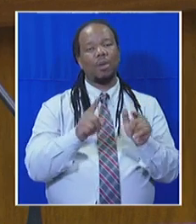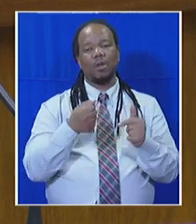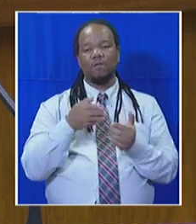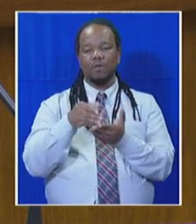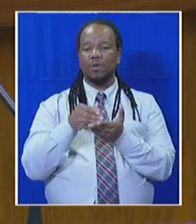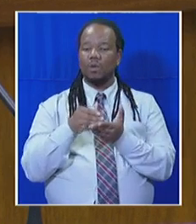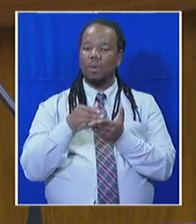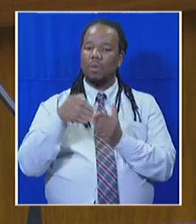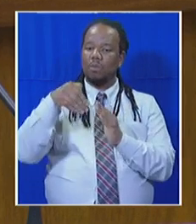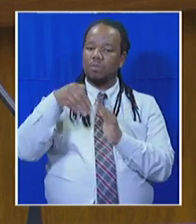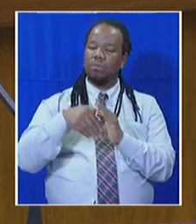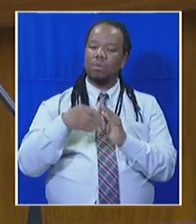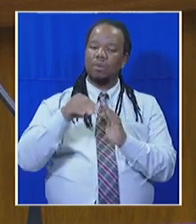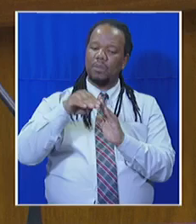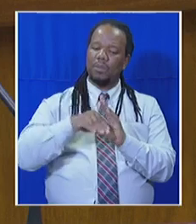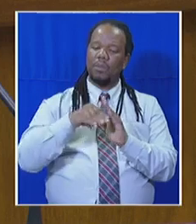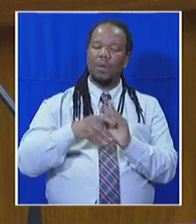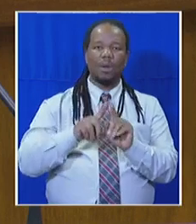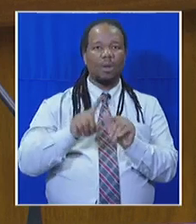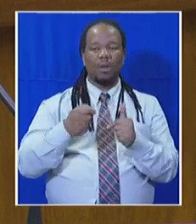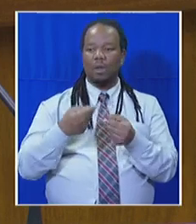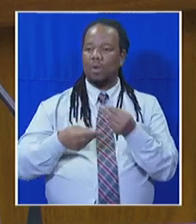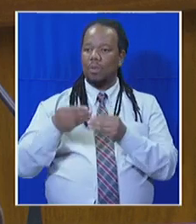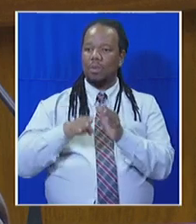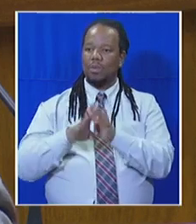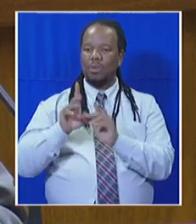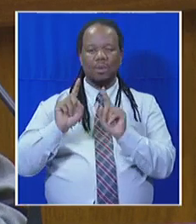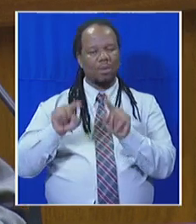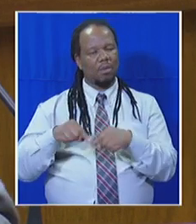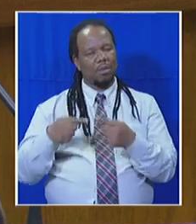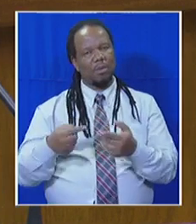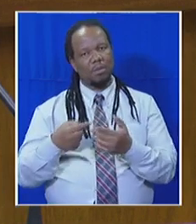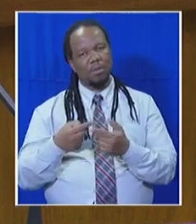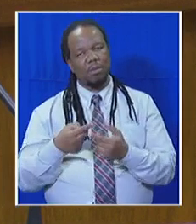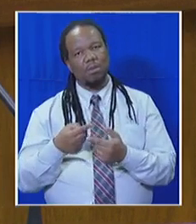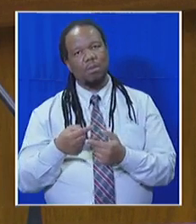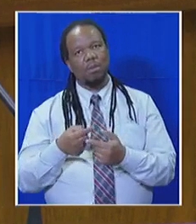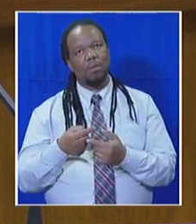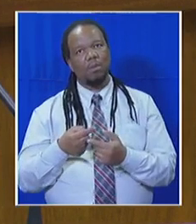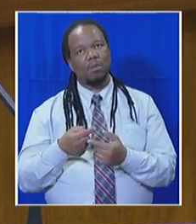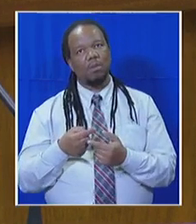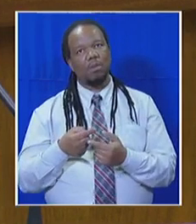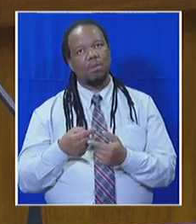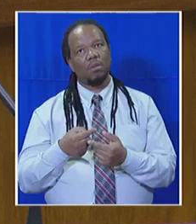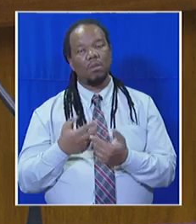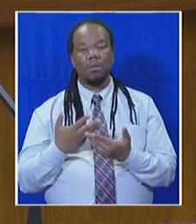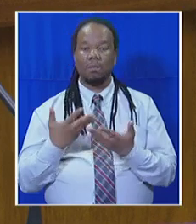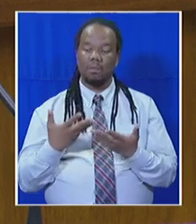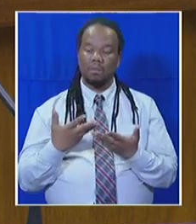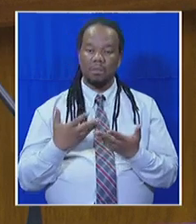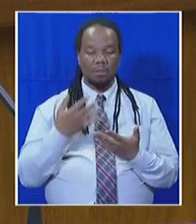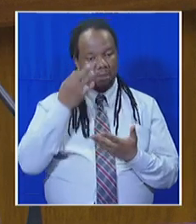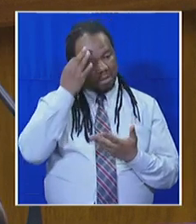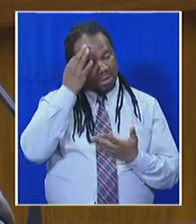to grow. The country's social economy would make the government to be easily afford for the university fees and